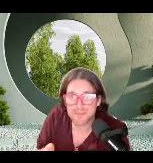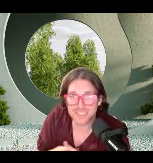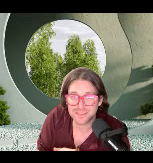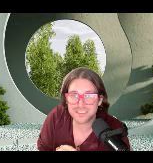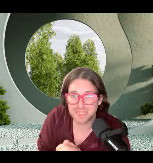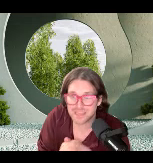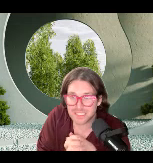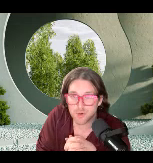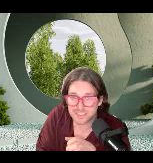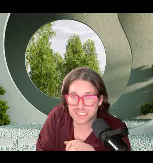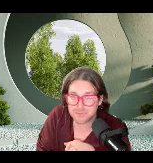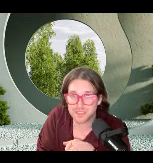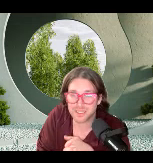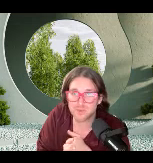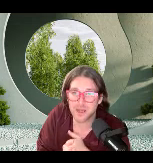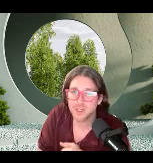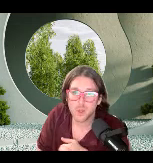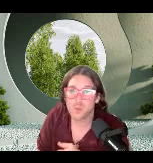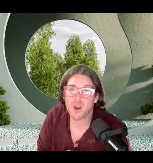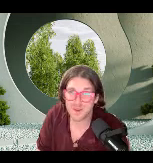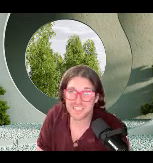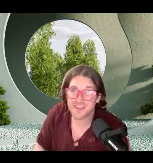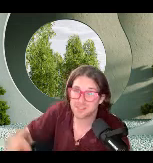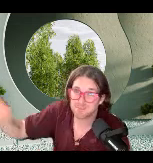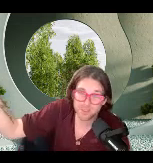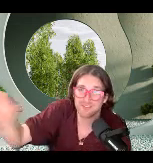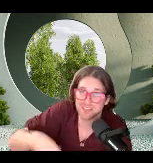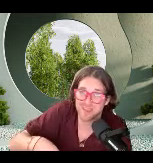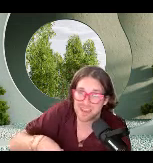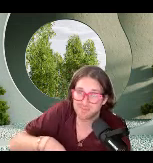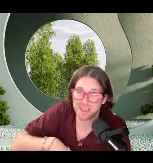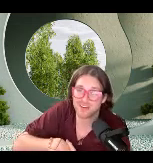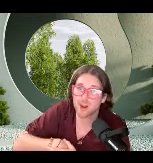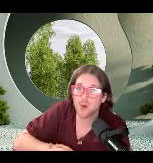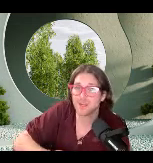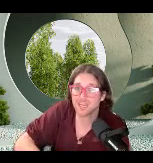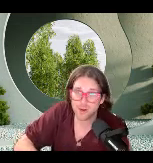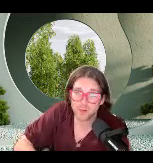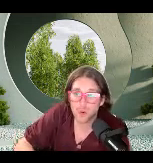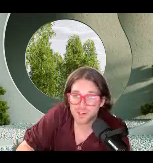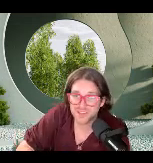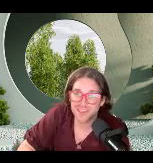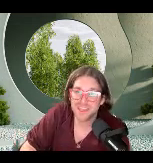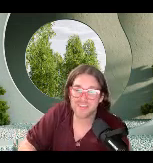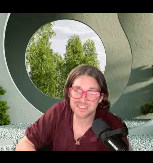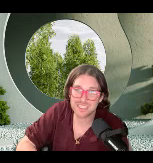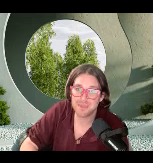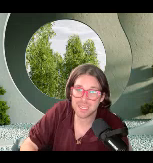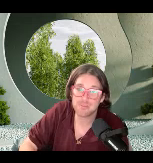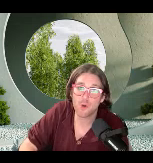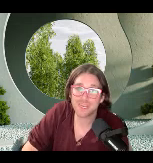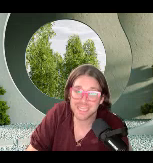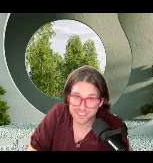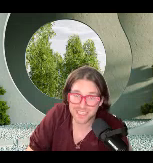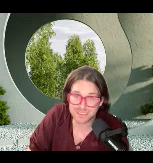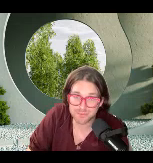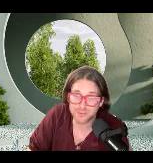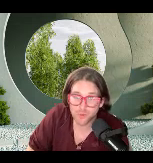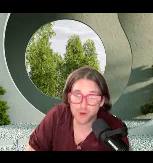embedded into their websites to make things more accessible as well. We don't always have to pull everything and make it our own in our own course if that's going to make it